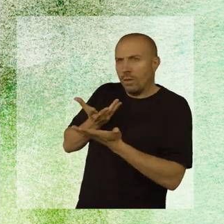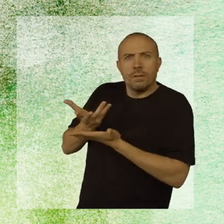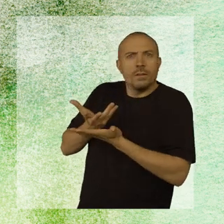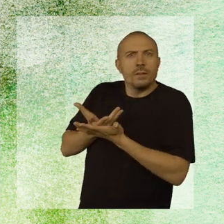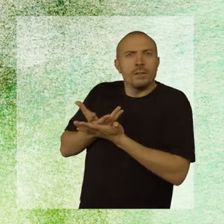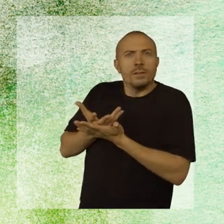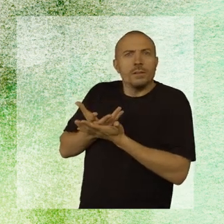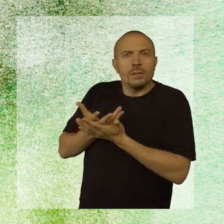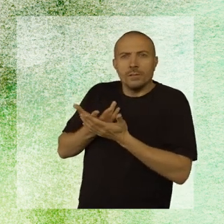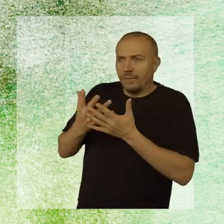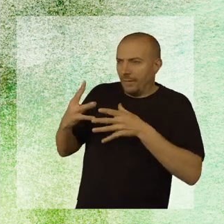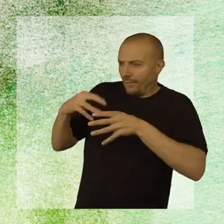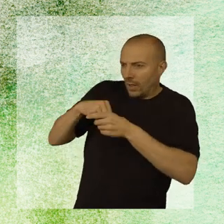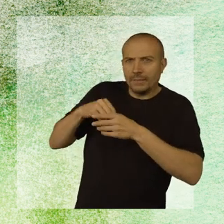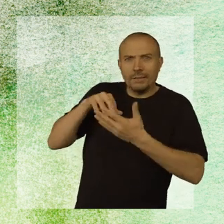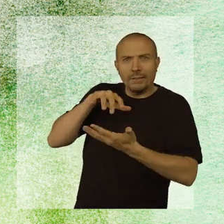same time